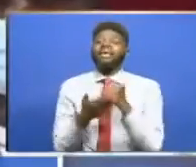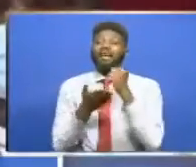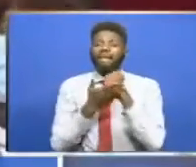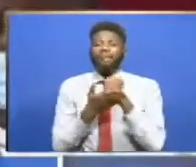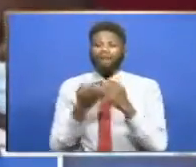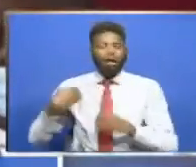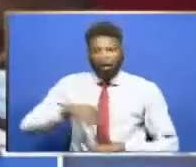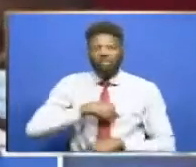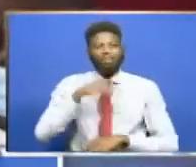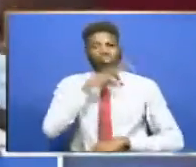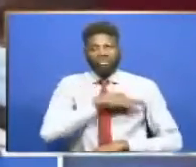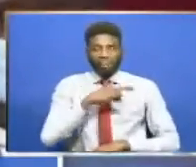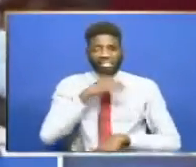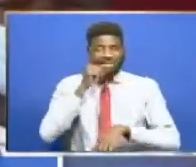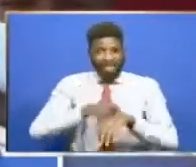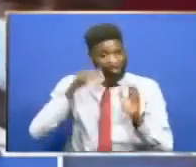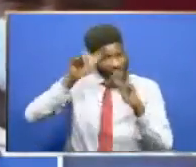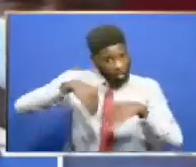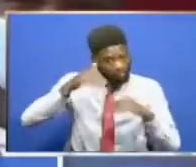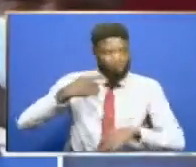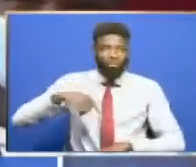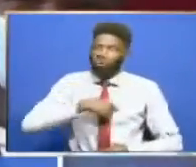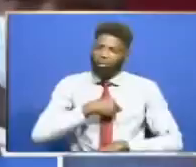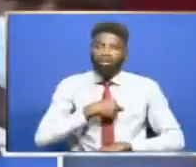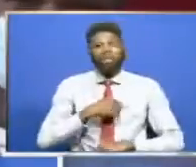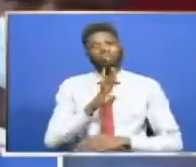yetu, sisi tutapiga BBI.